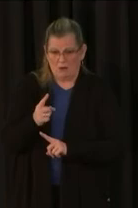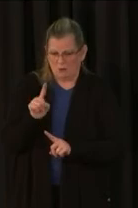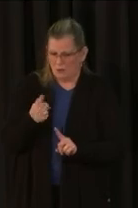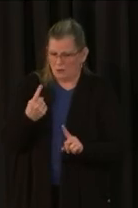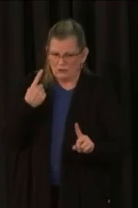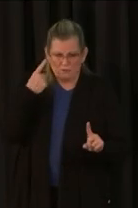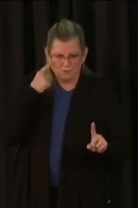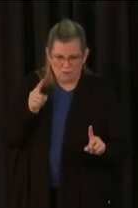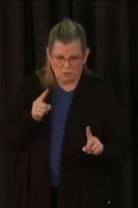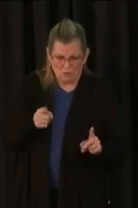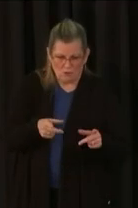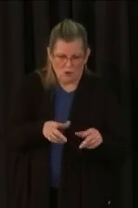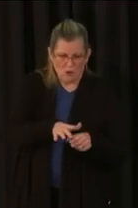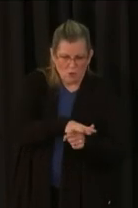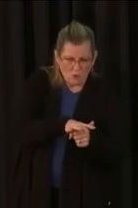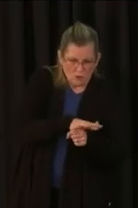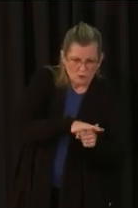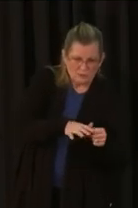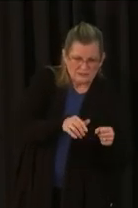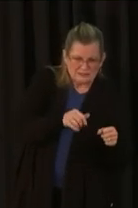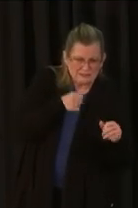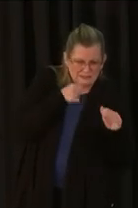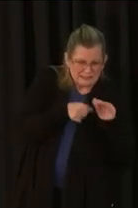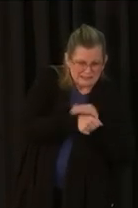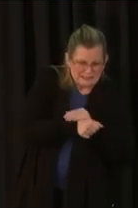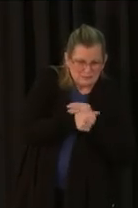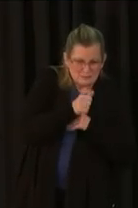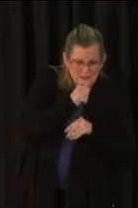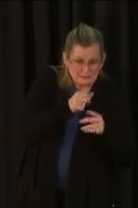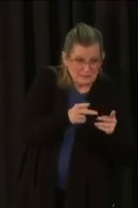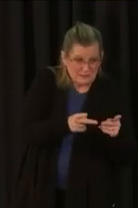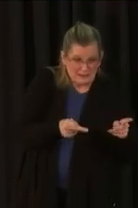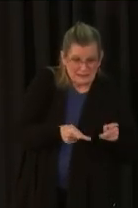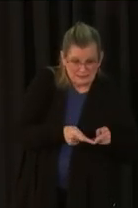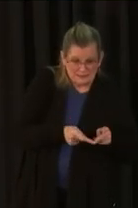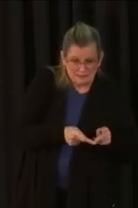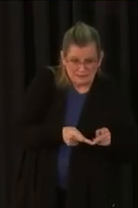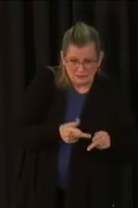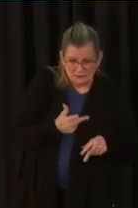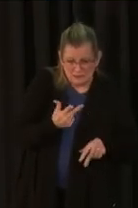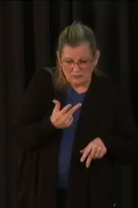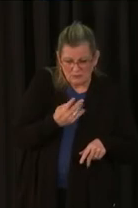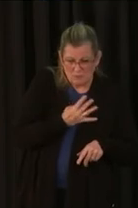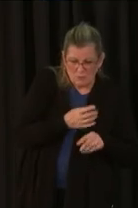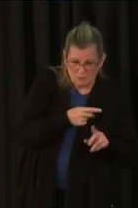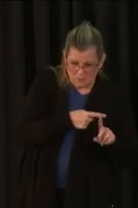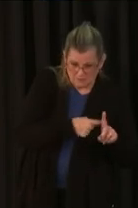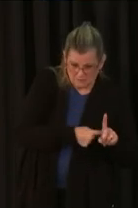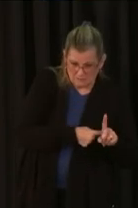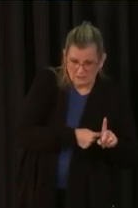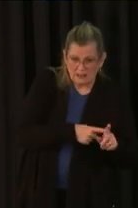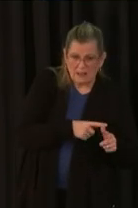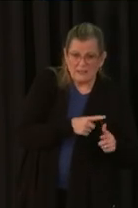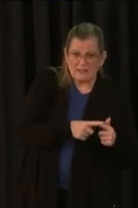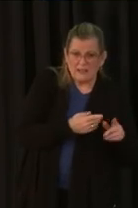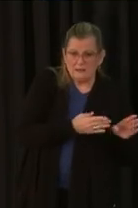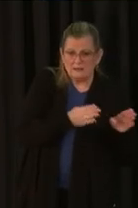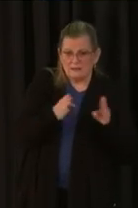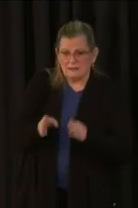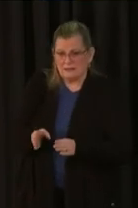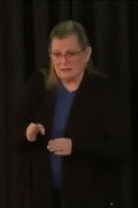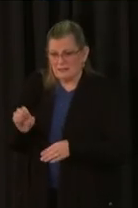venue locations to kind of shelter in place and try to help them over the next 3 to 4 months. And then